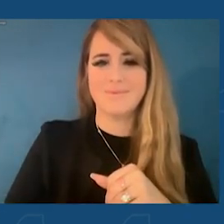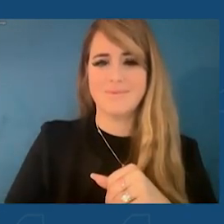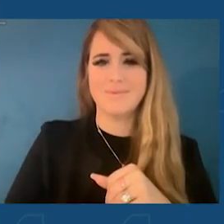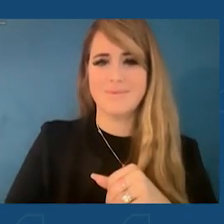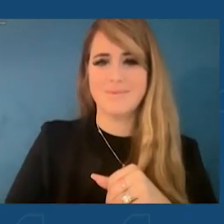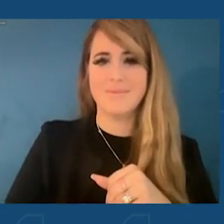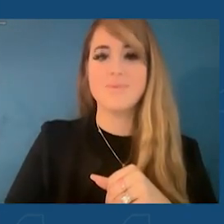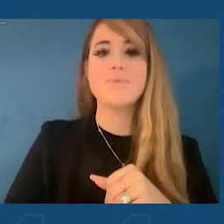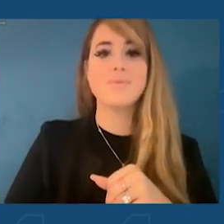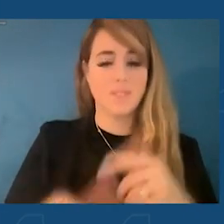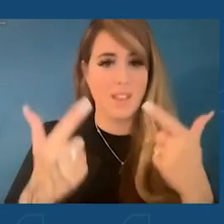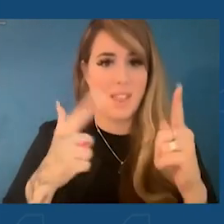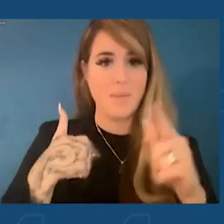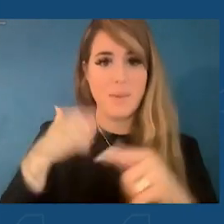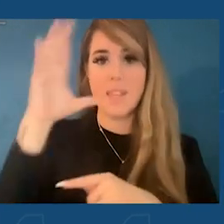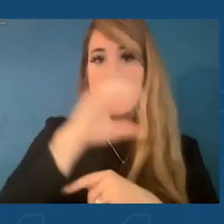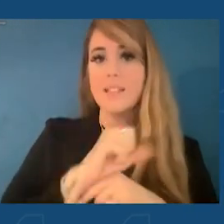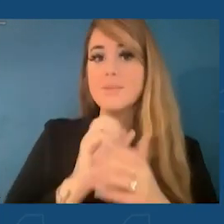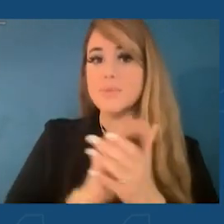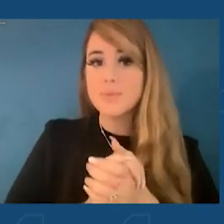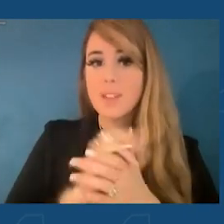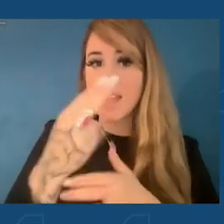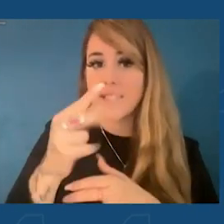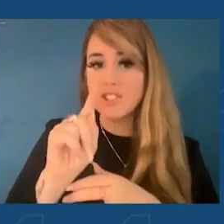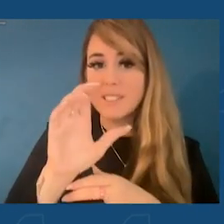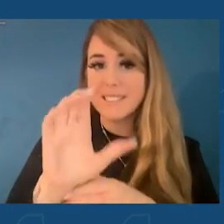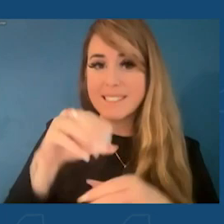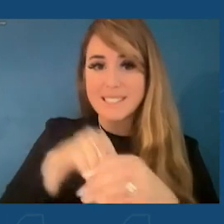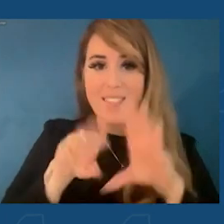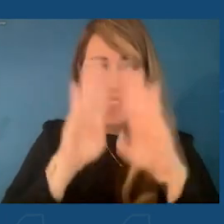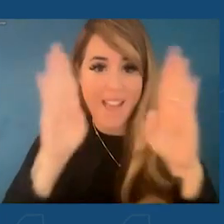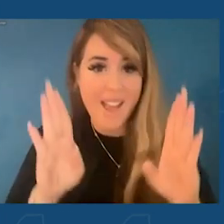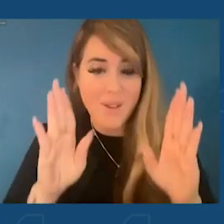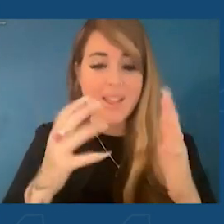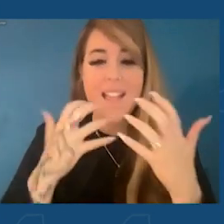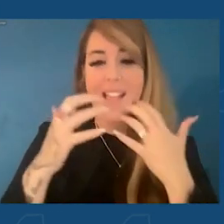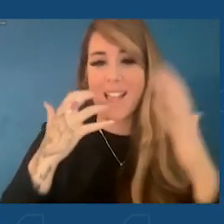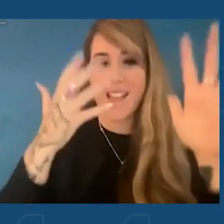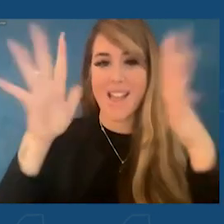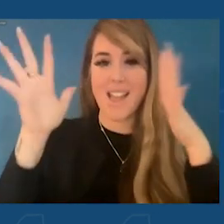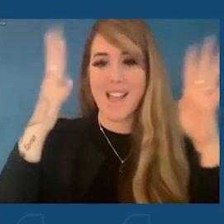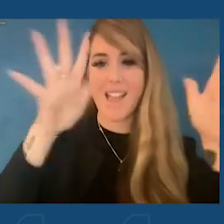Let me guess. Is HTC in the house?